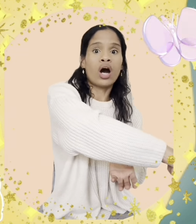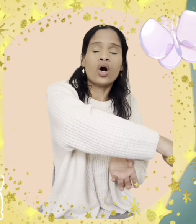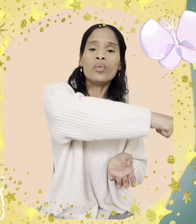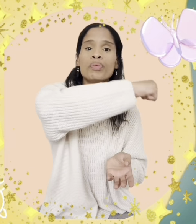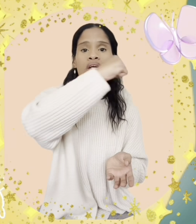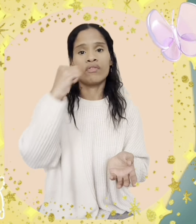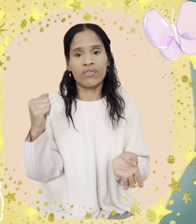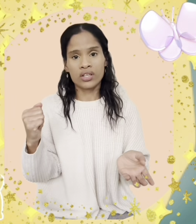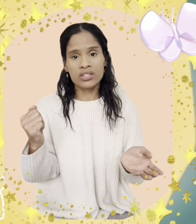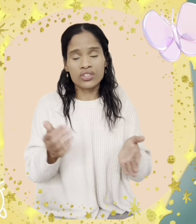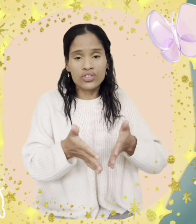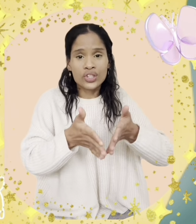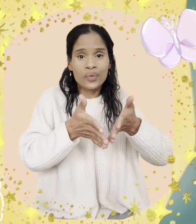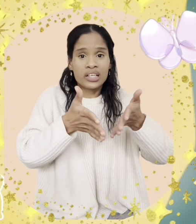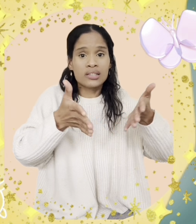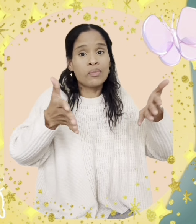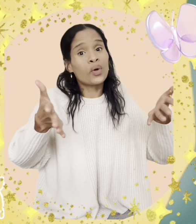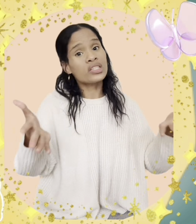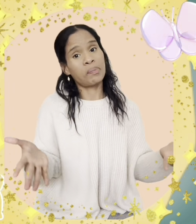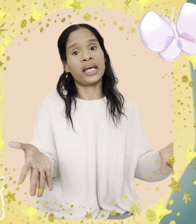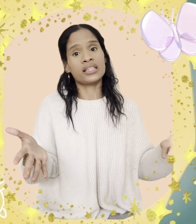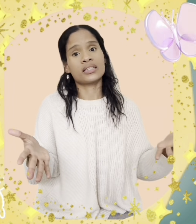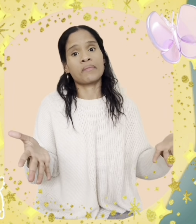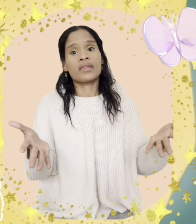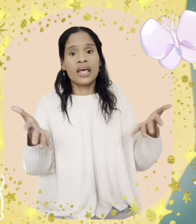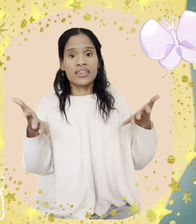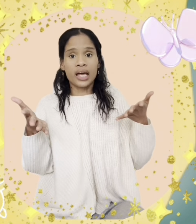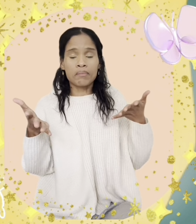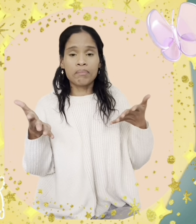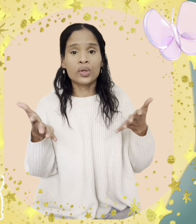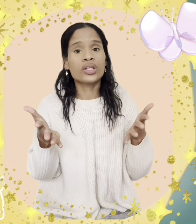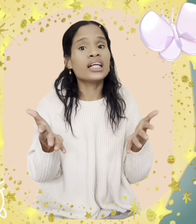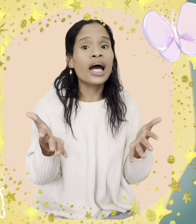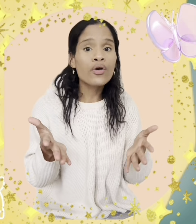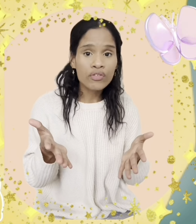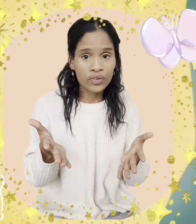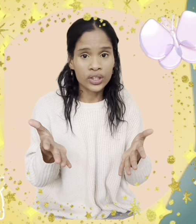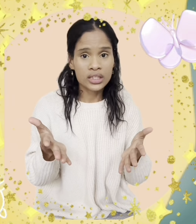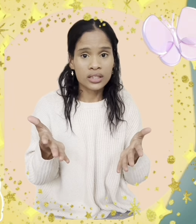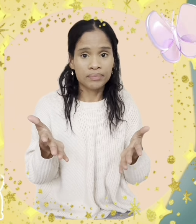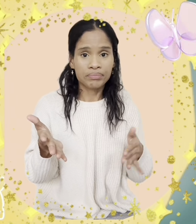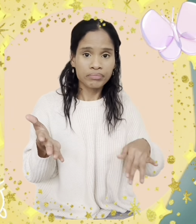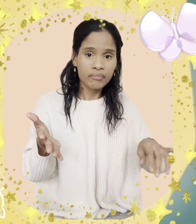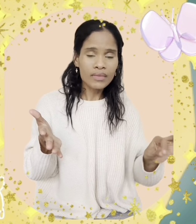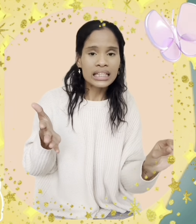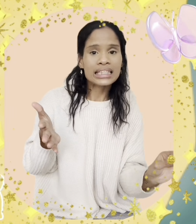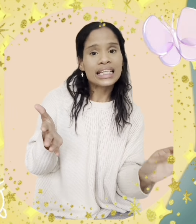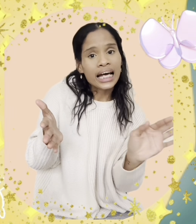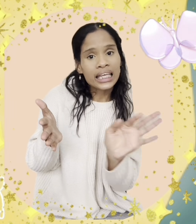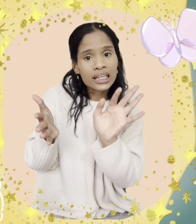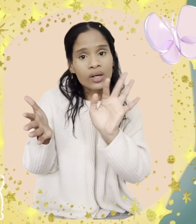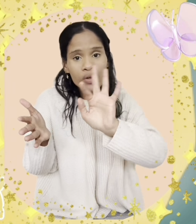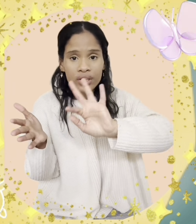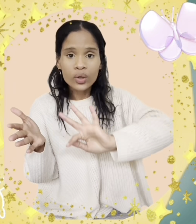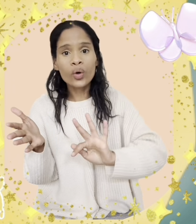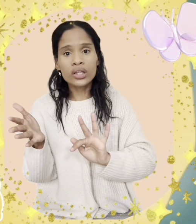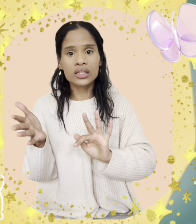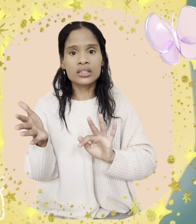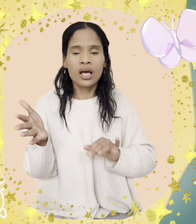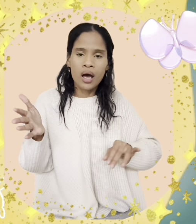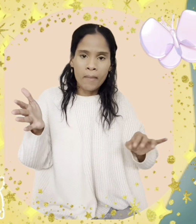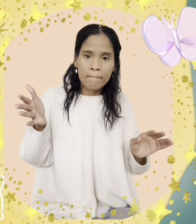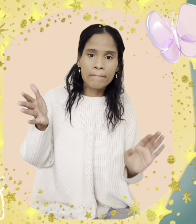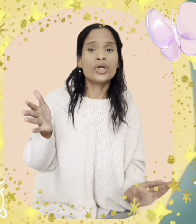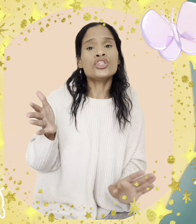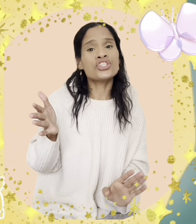have to open it first so there's more space. Then put in our foot. Tuck in all the